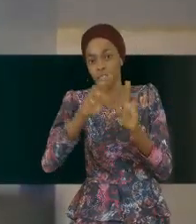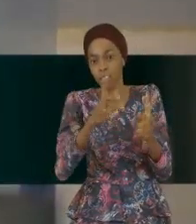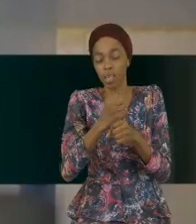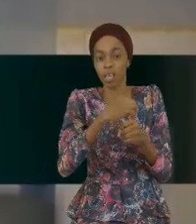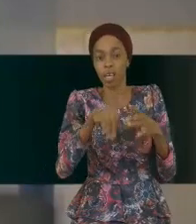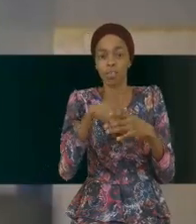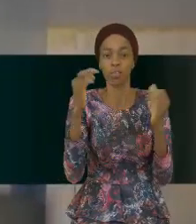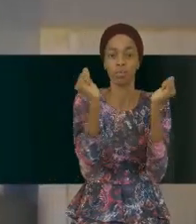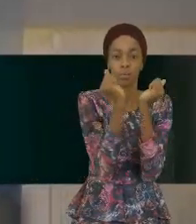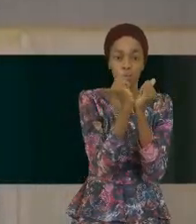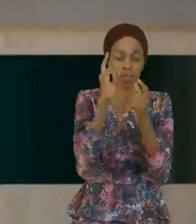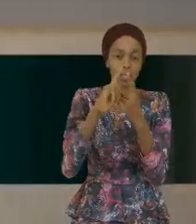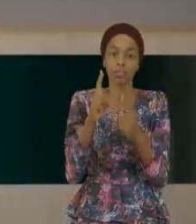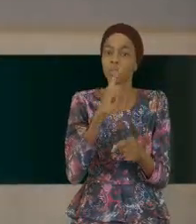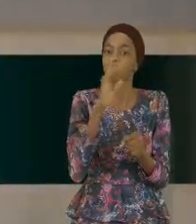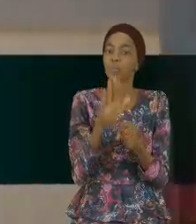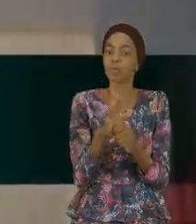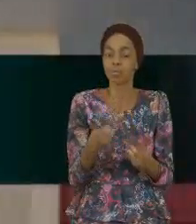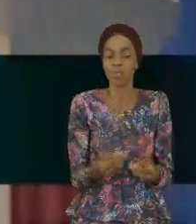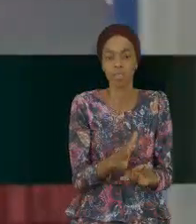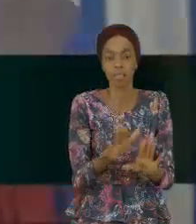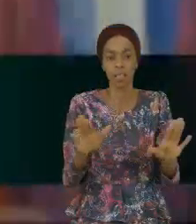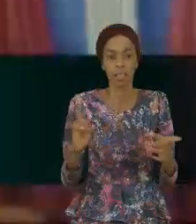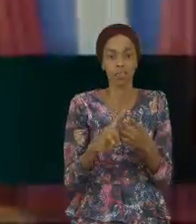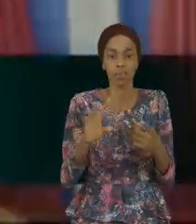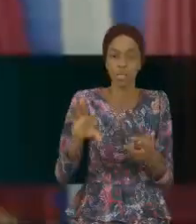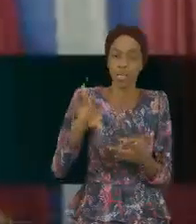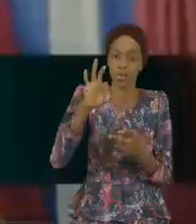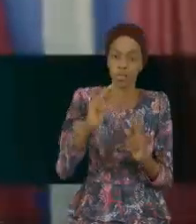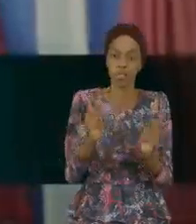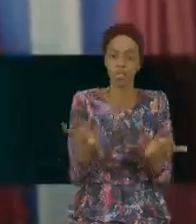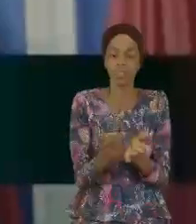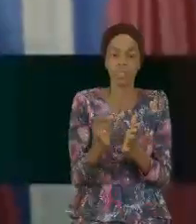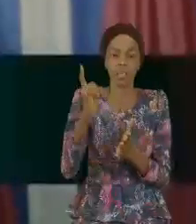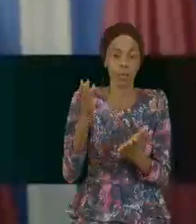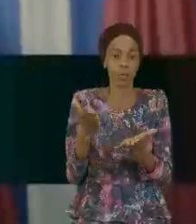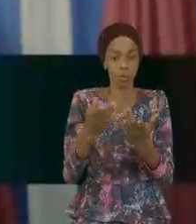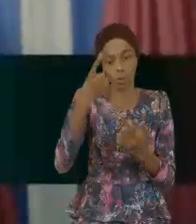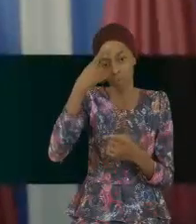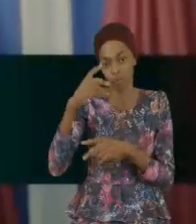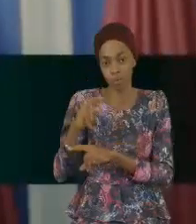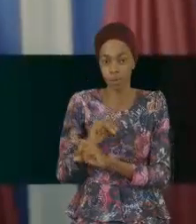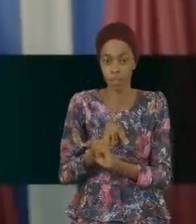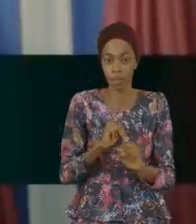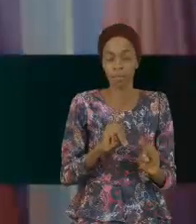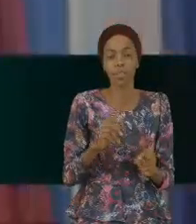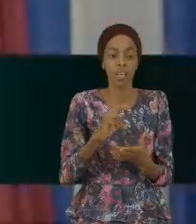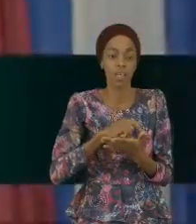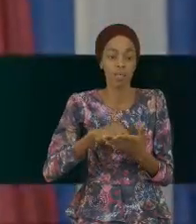of Canaan, into the appointed place the Lord has for them. Then it says in